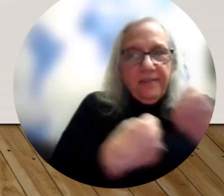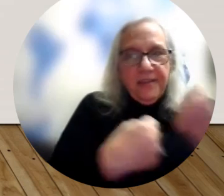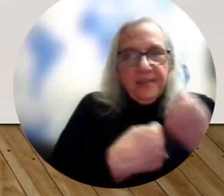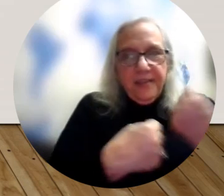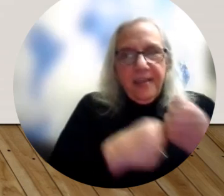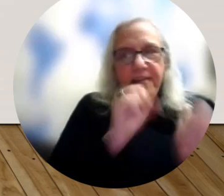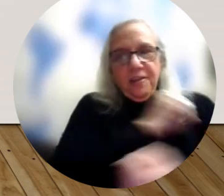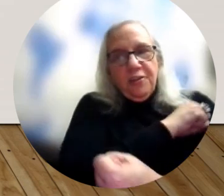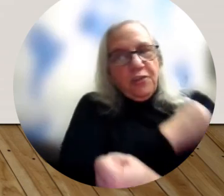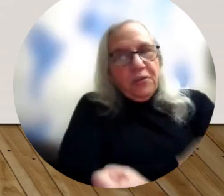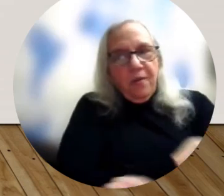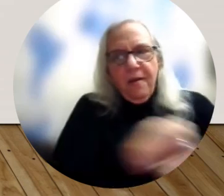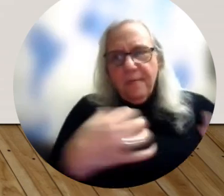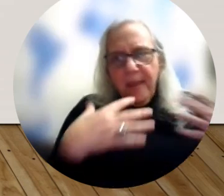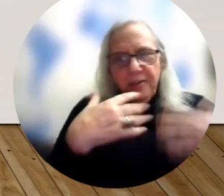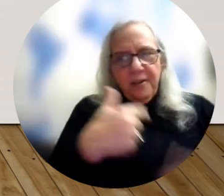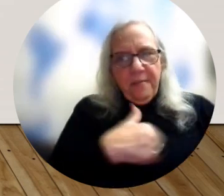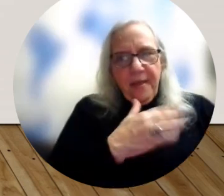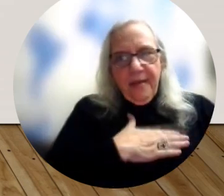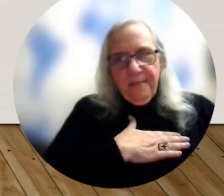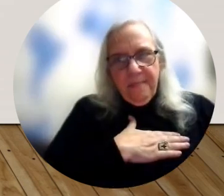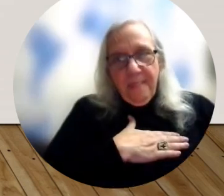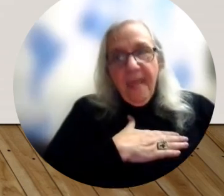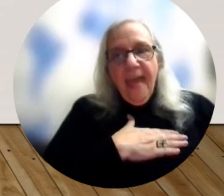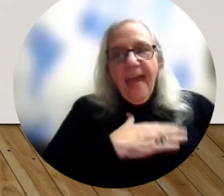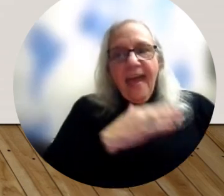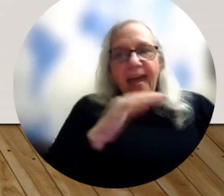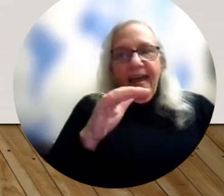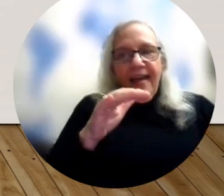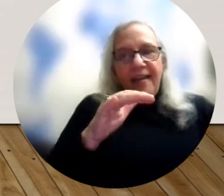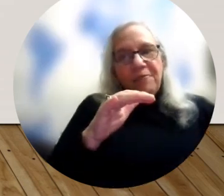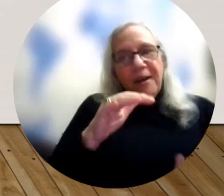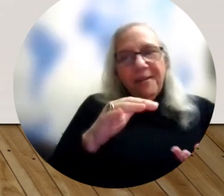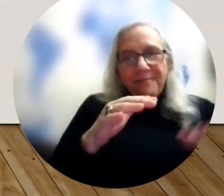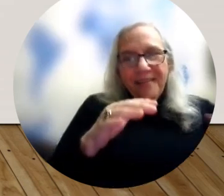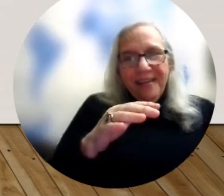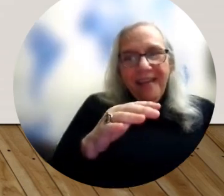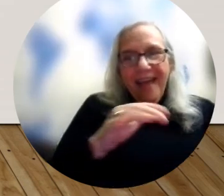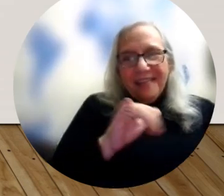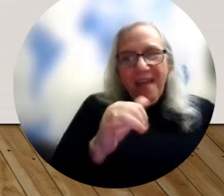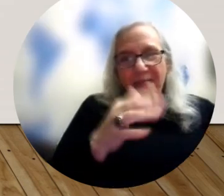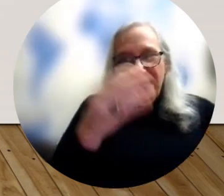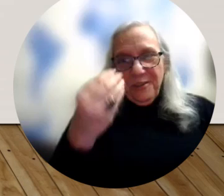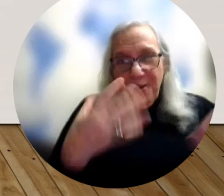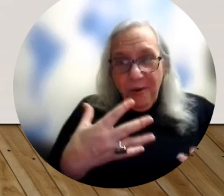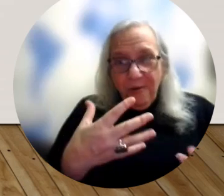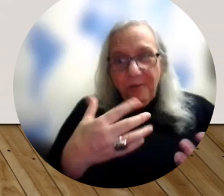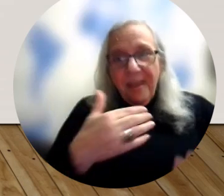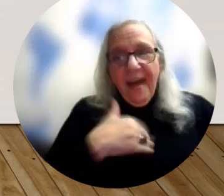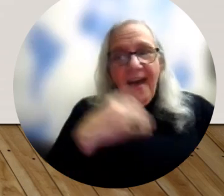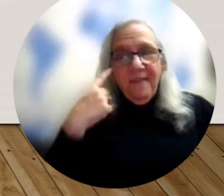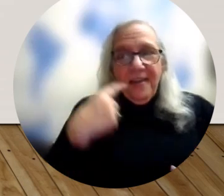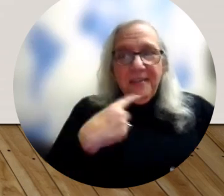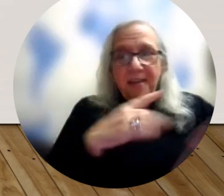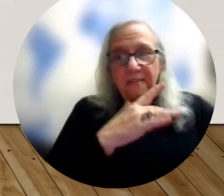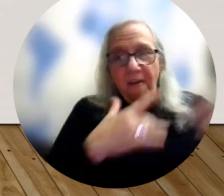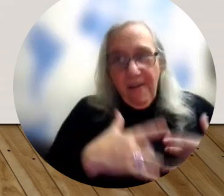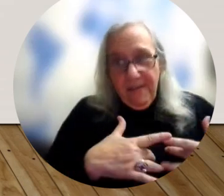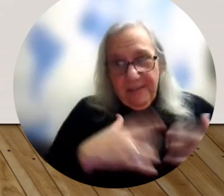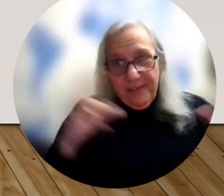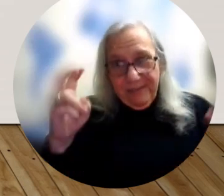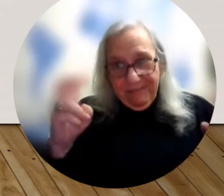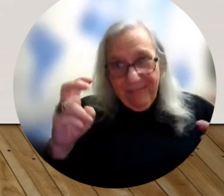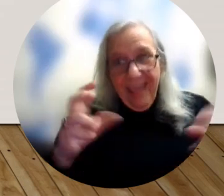Deaf advocacy is a strong passion of mine, and as I've been told, I have a